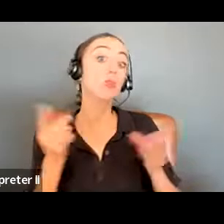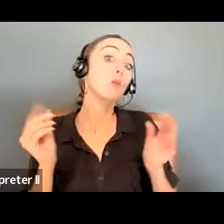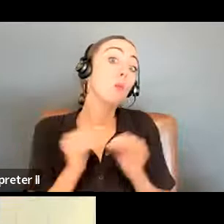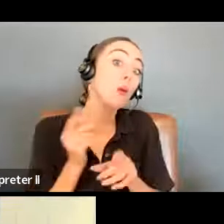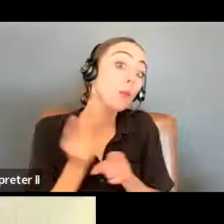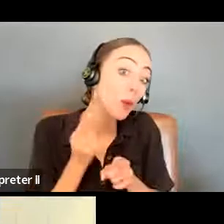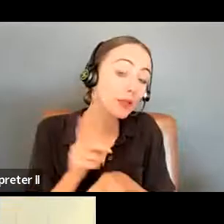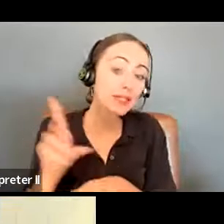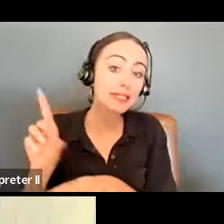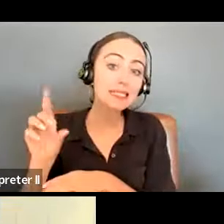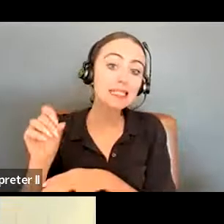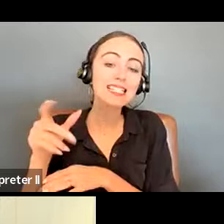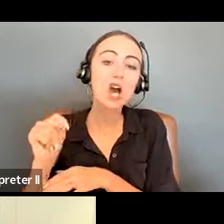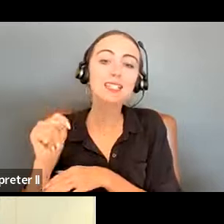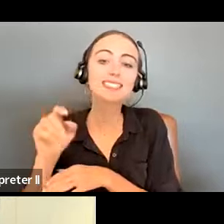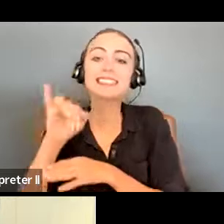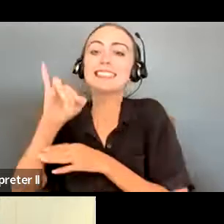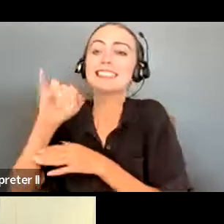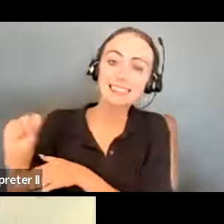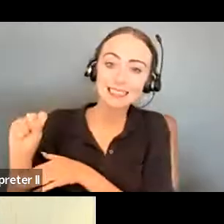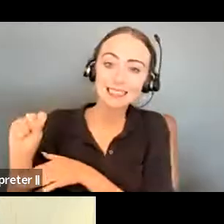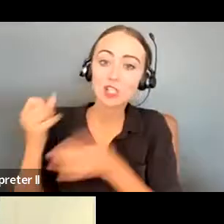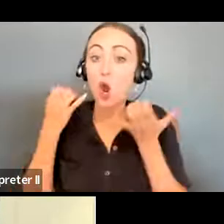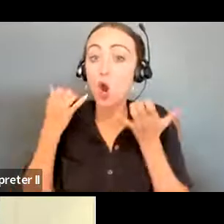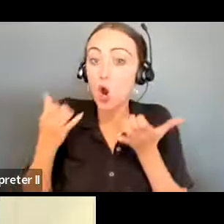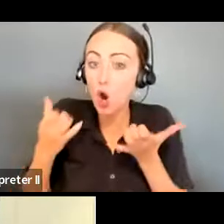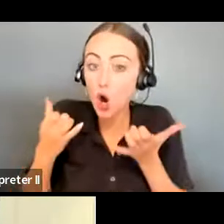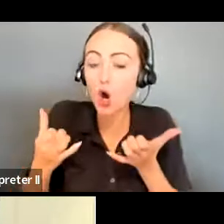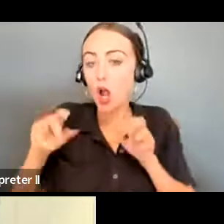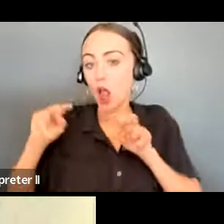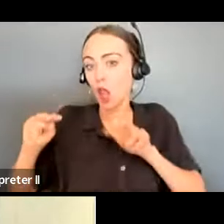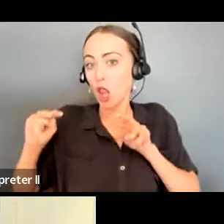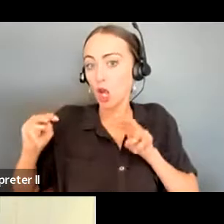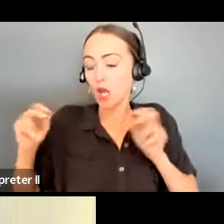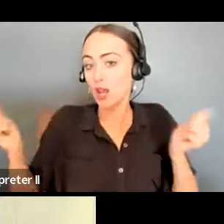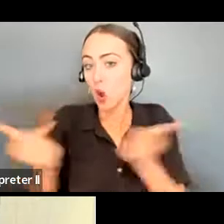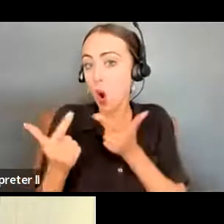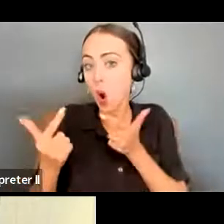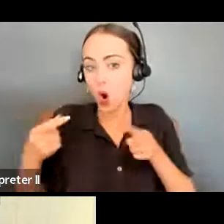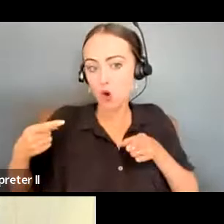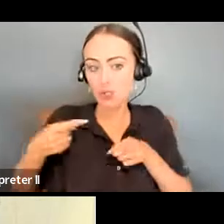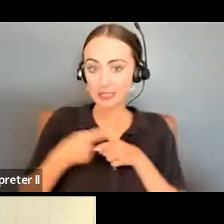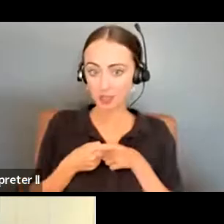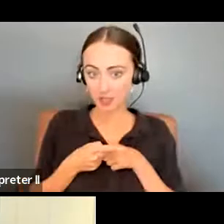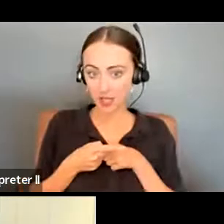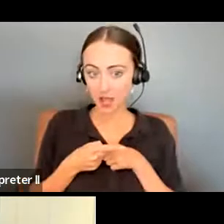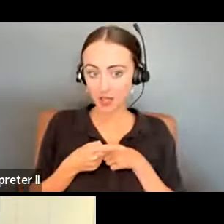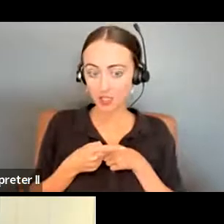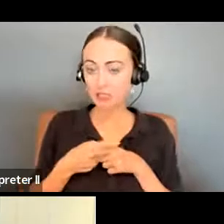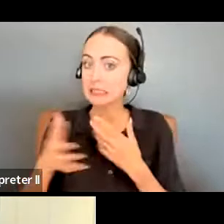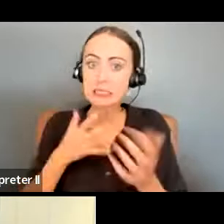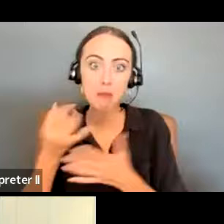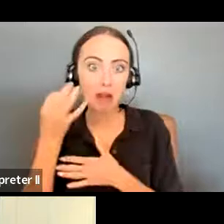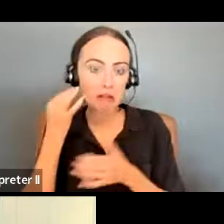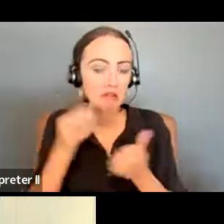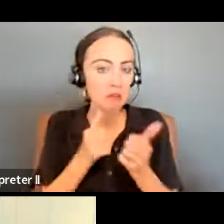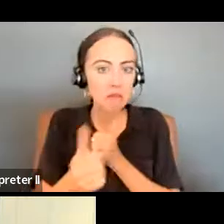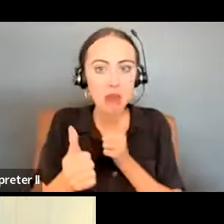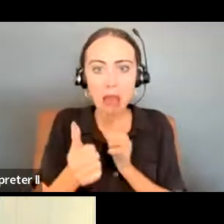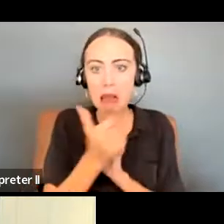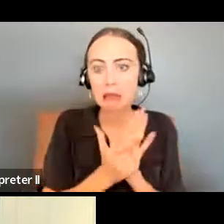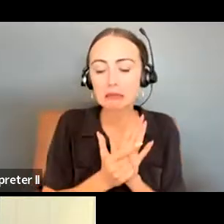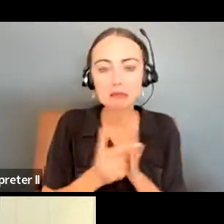appropriately. DDOT is looking at all intersections, and they were doing this whether we passed this legislation or